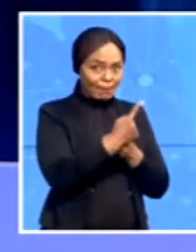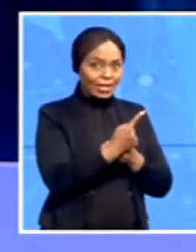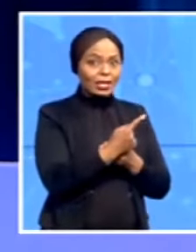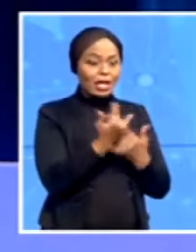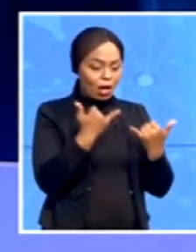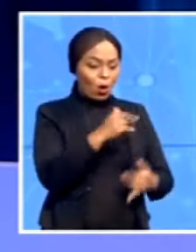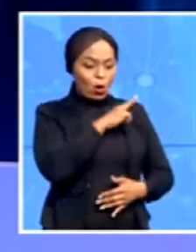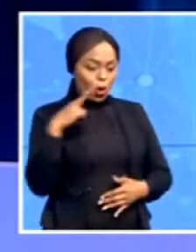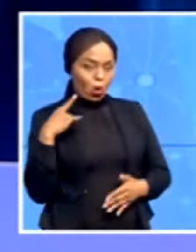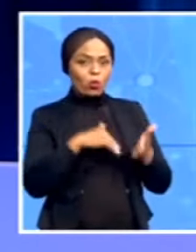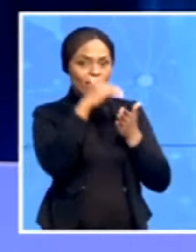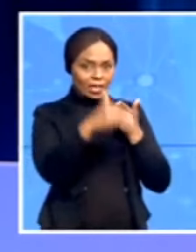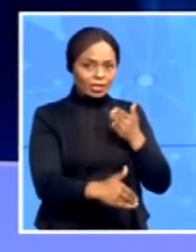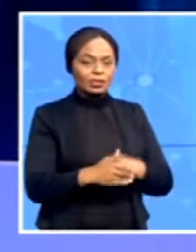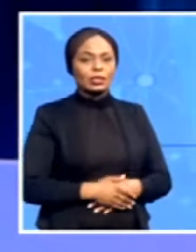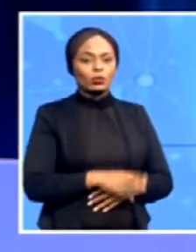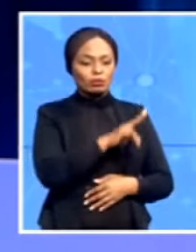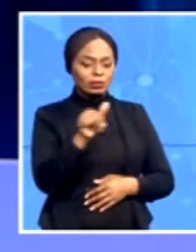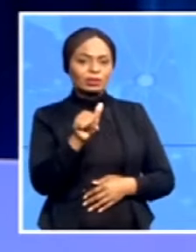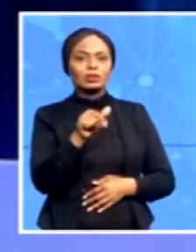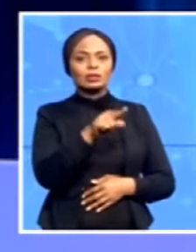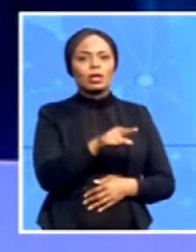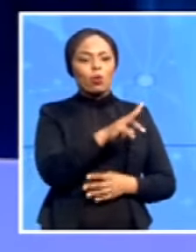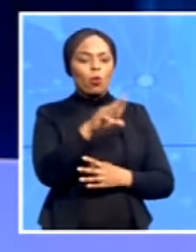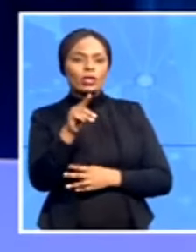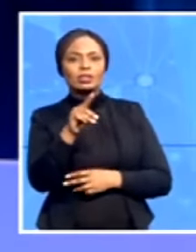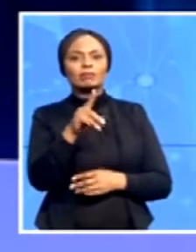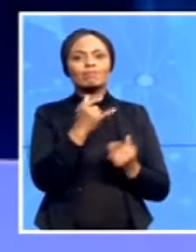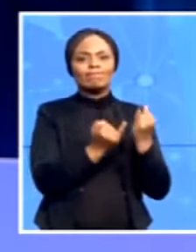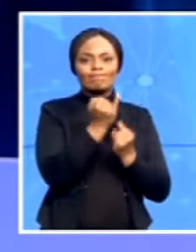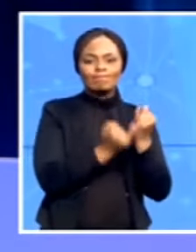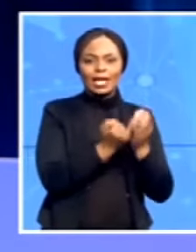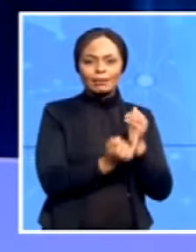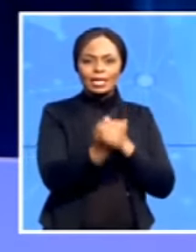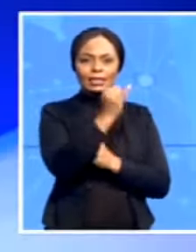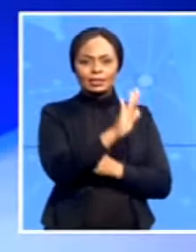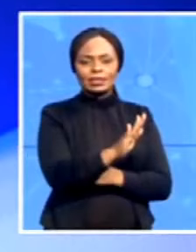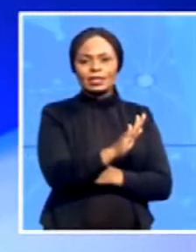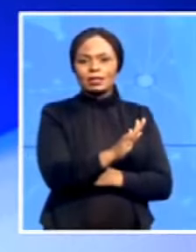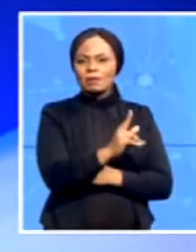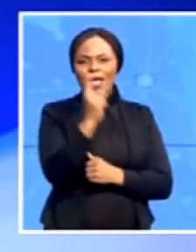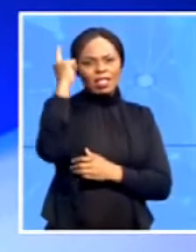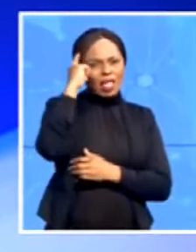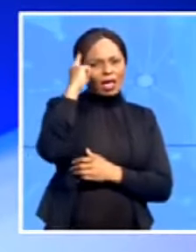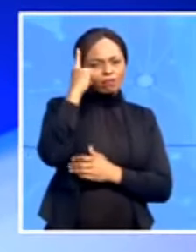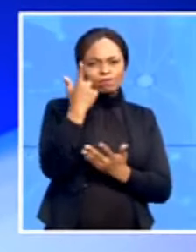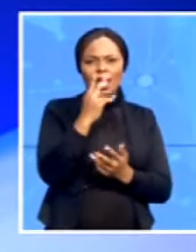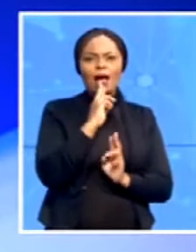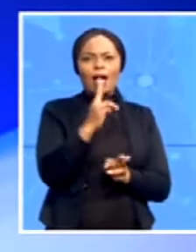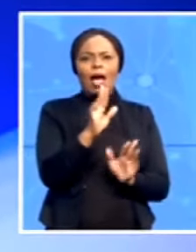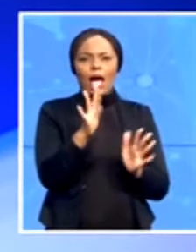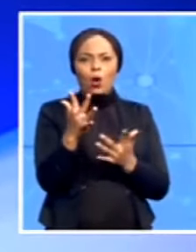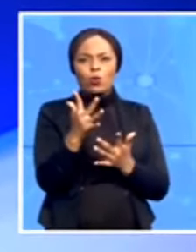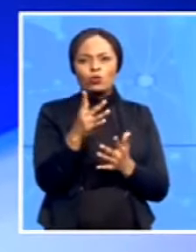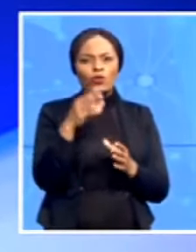ballot. What's your best educated guess in terms of turnout this time around? Well, it's likely to be slightly lower.